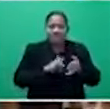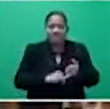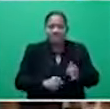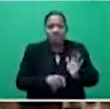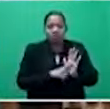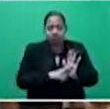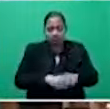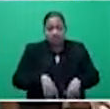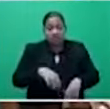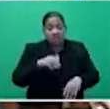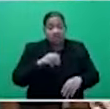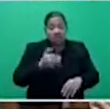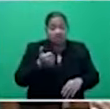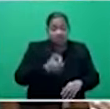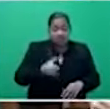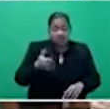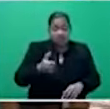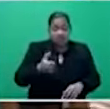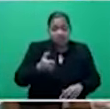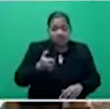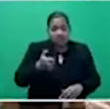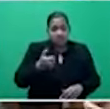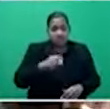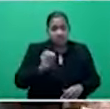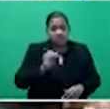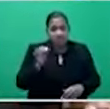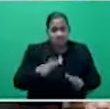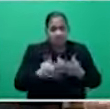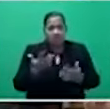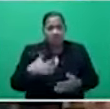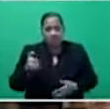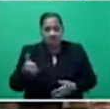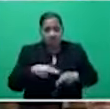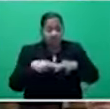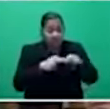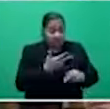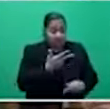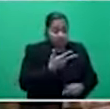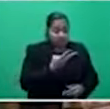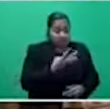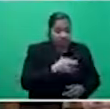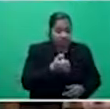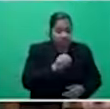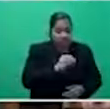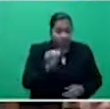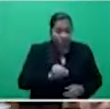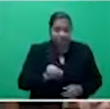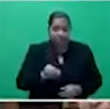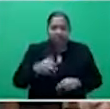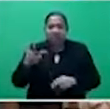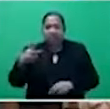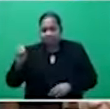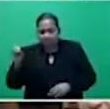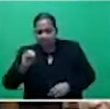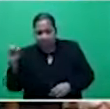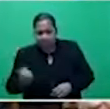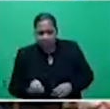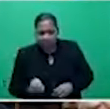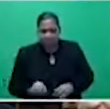60% before pandemic, now 96%. Fiji, 46%, 80%. That is to put it into